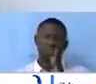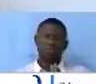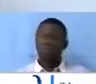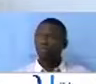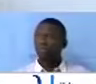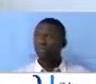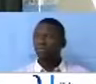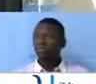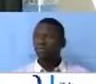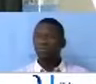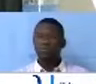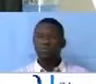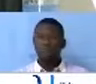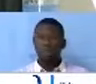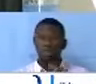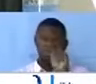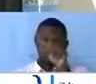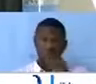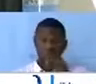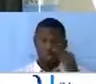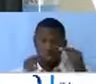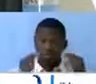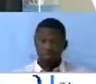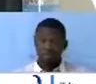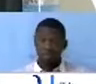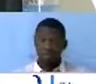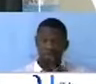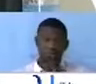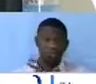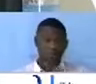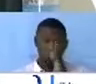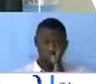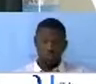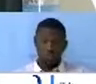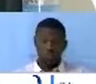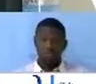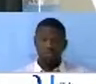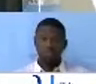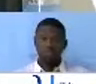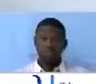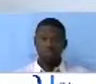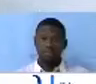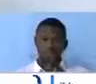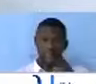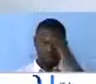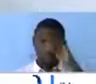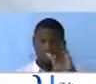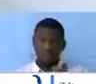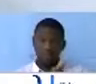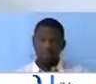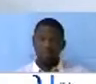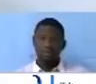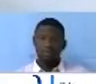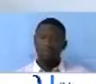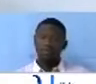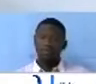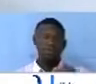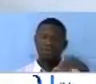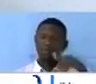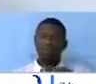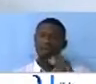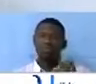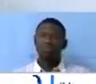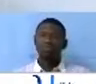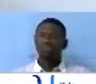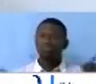That is your testimony. It's not true. You agree? But I did not take part in it. I have not done such a thing.